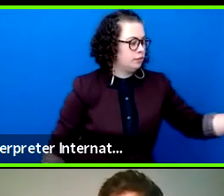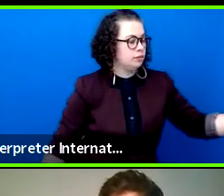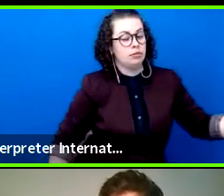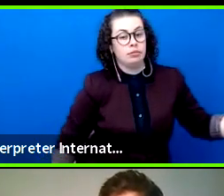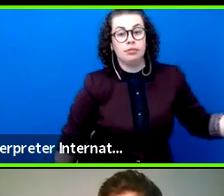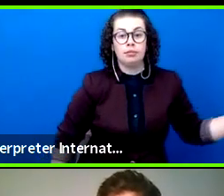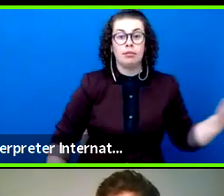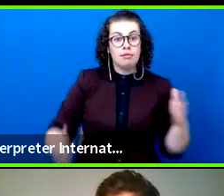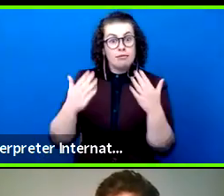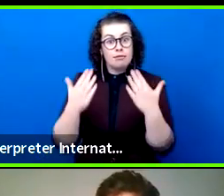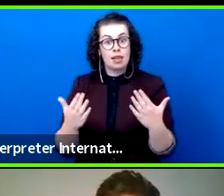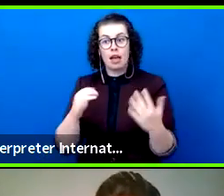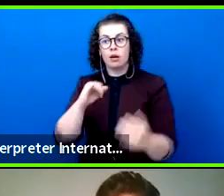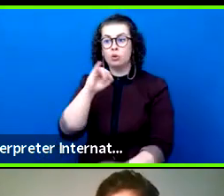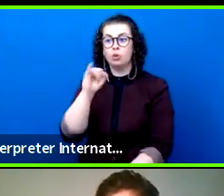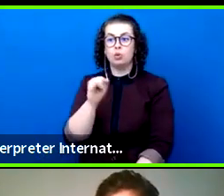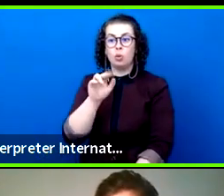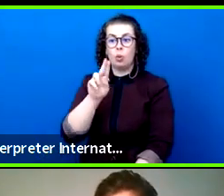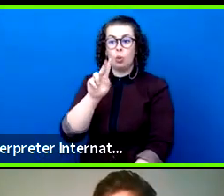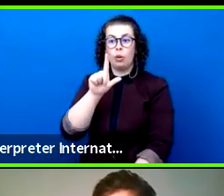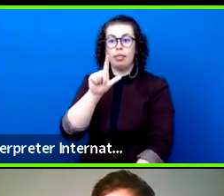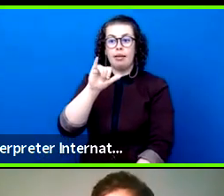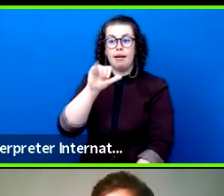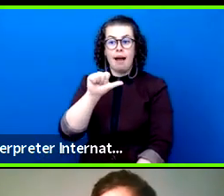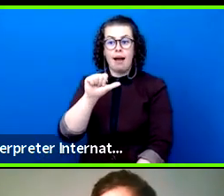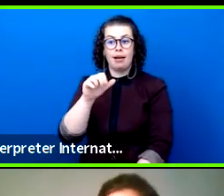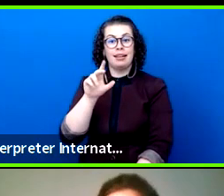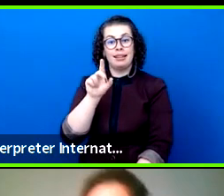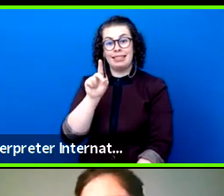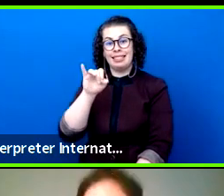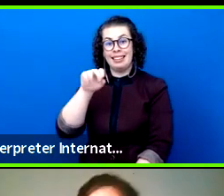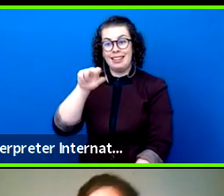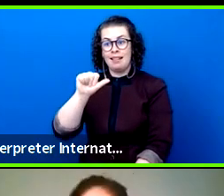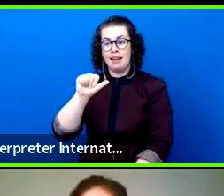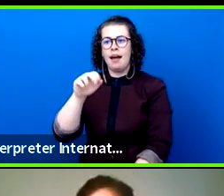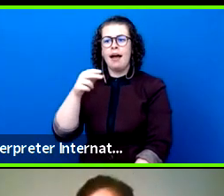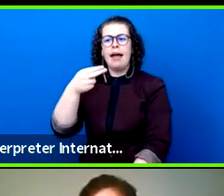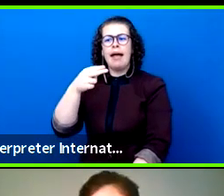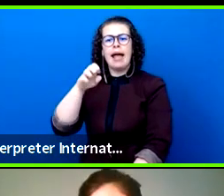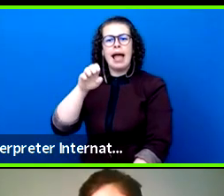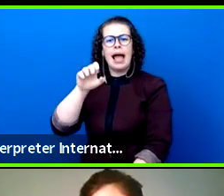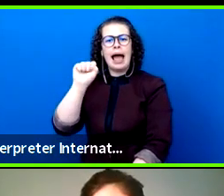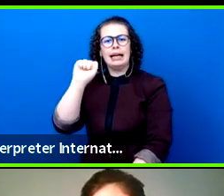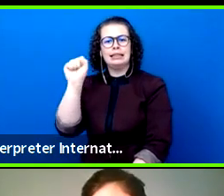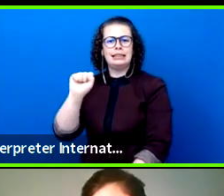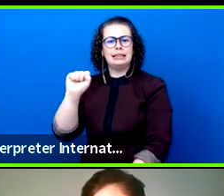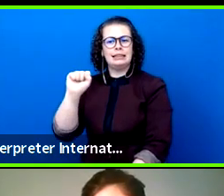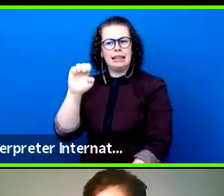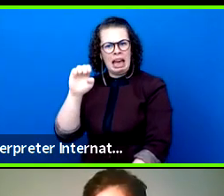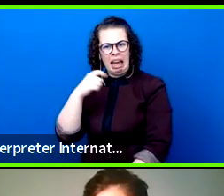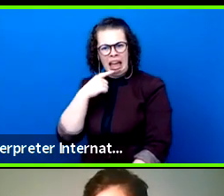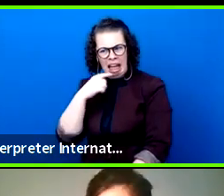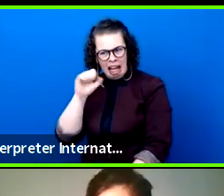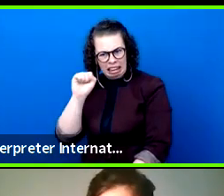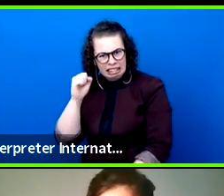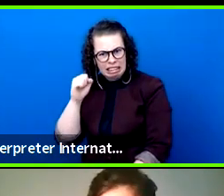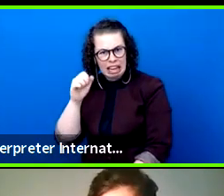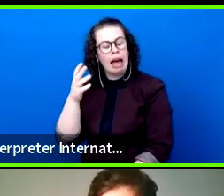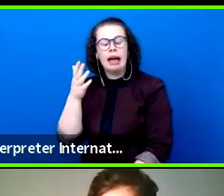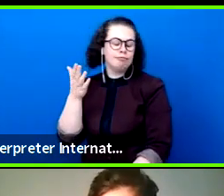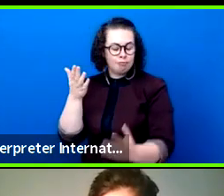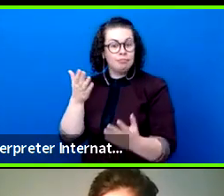Dina Hesse, is that correct? Who is the Vice President of ASET here in Germany, who will speak on behalf